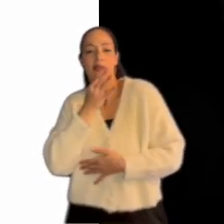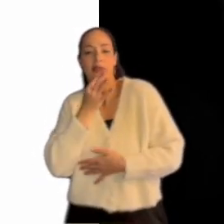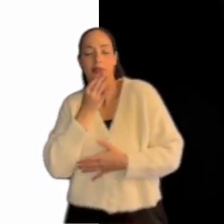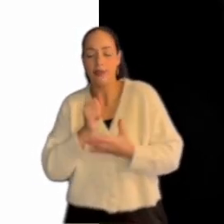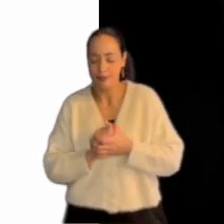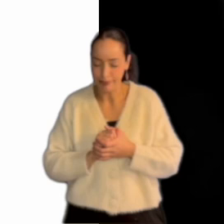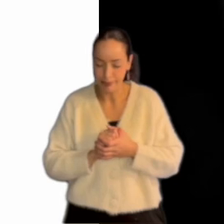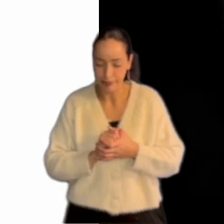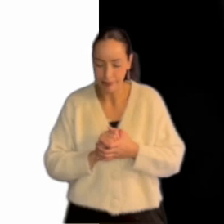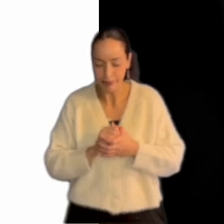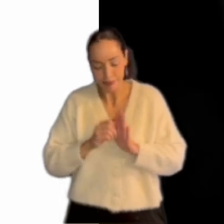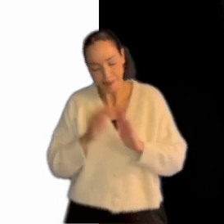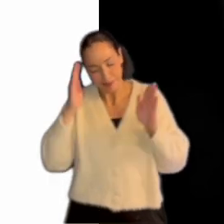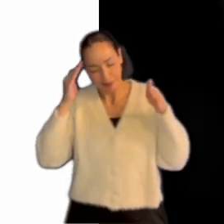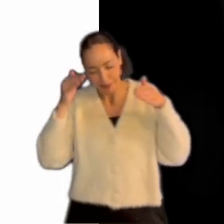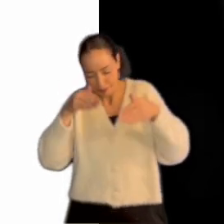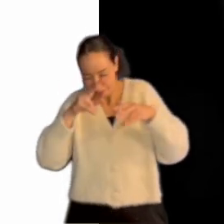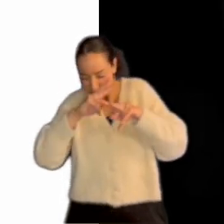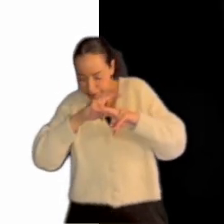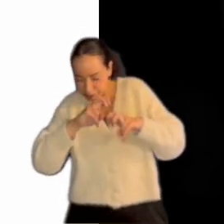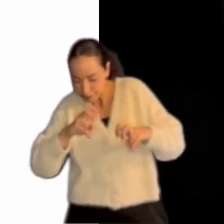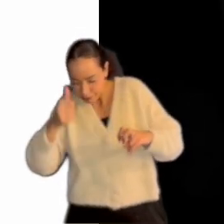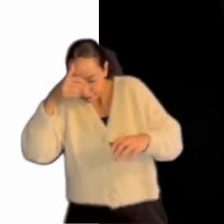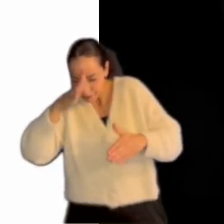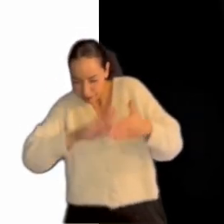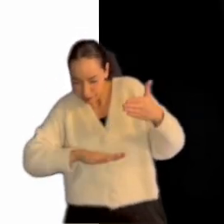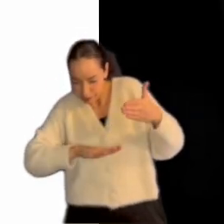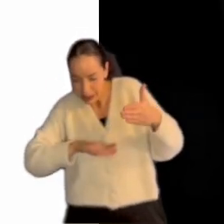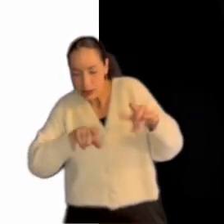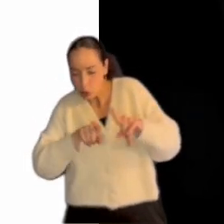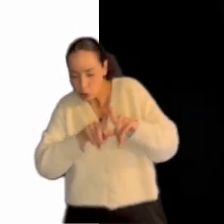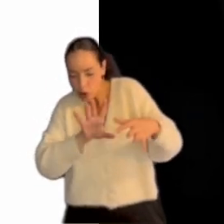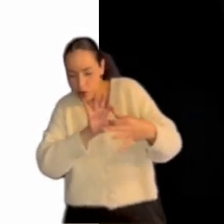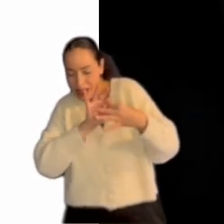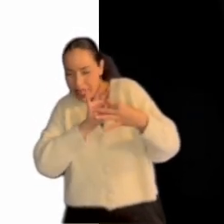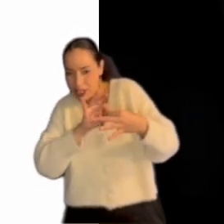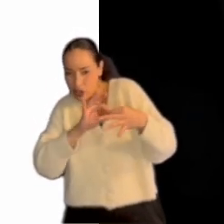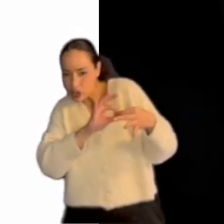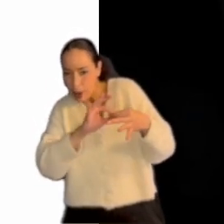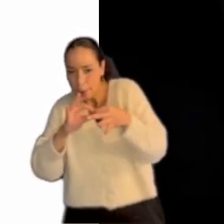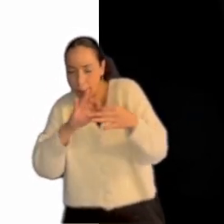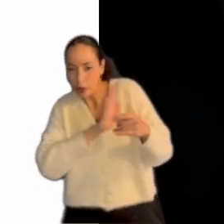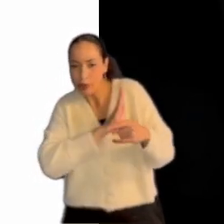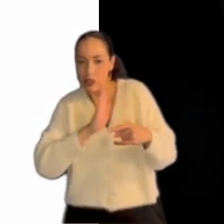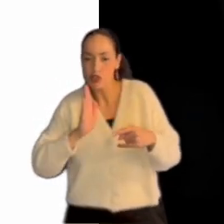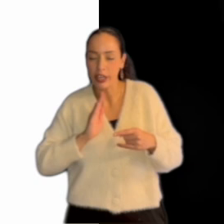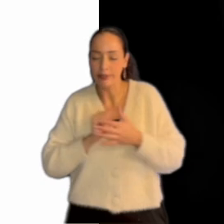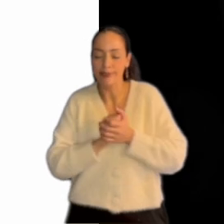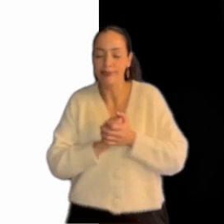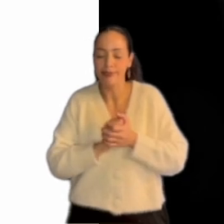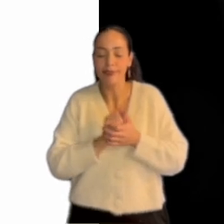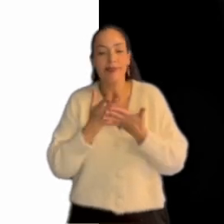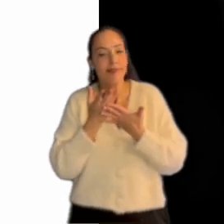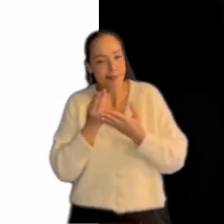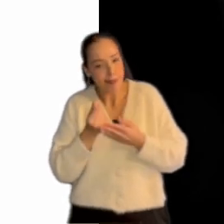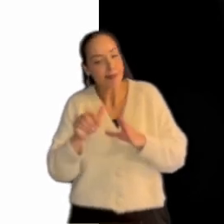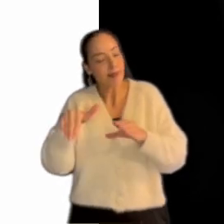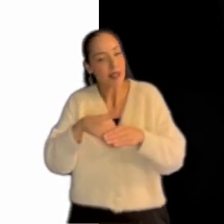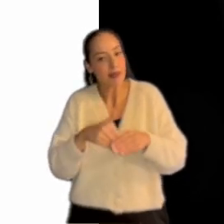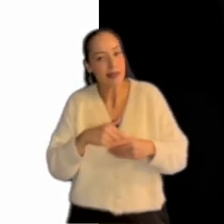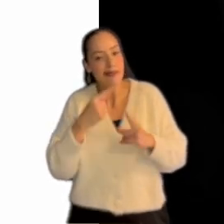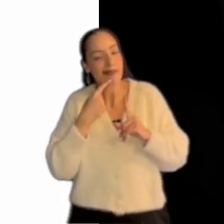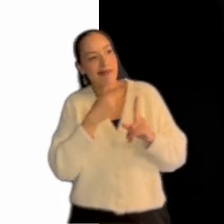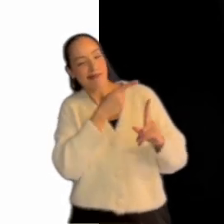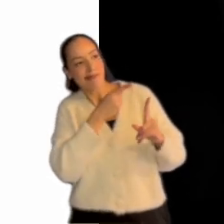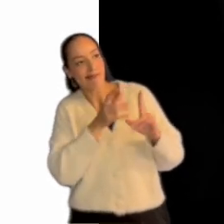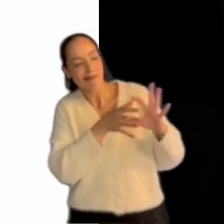on their experiences of and relationship with the military, and whilst it was evident that some of the research participants considered the organisation's